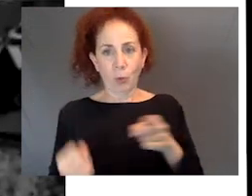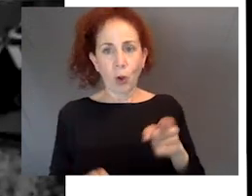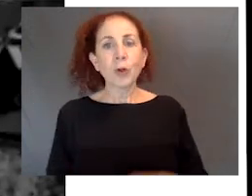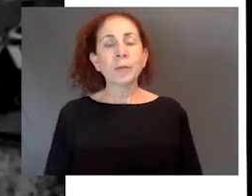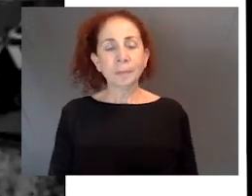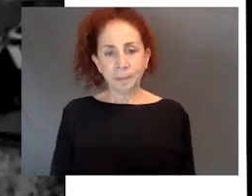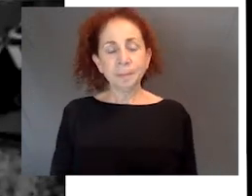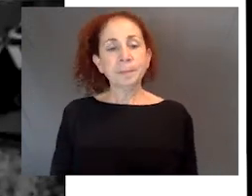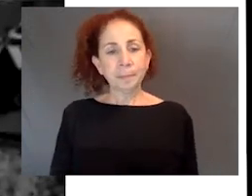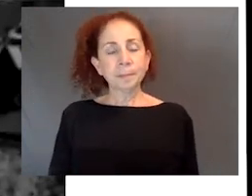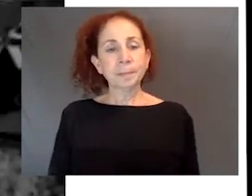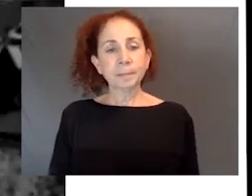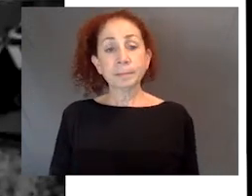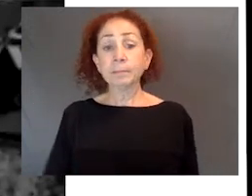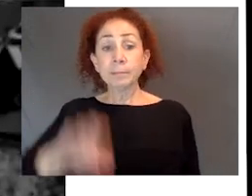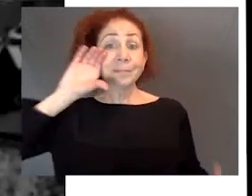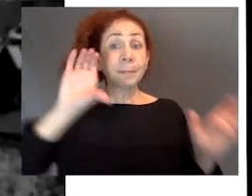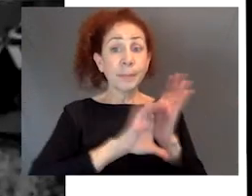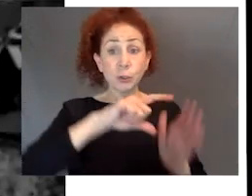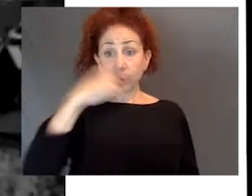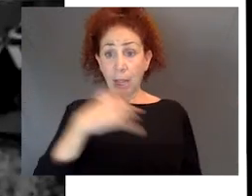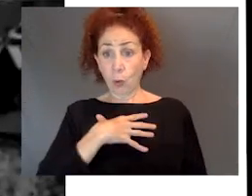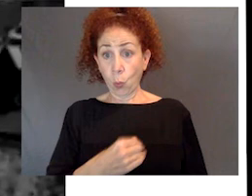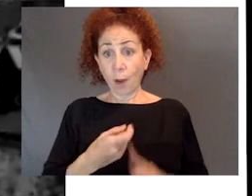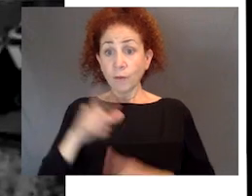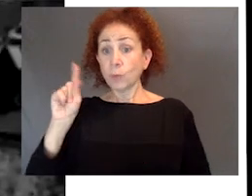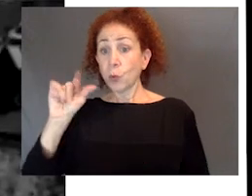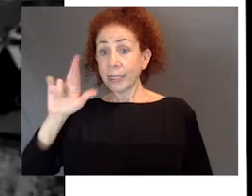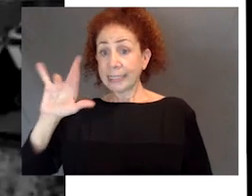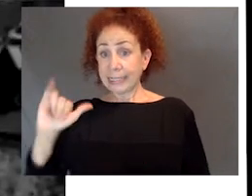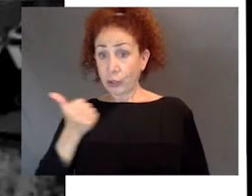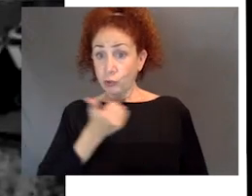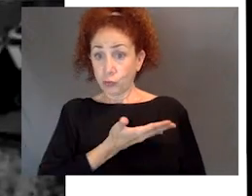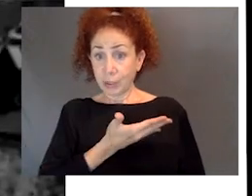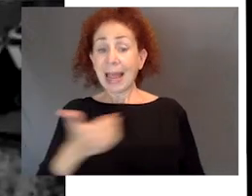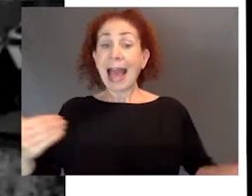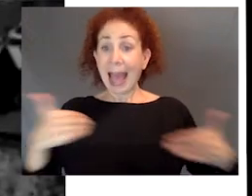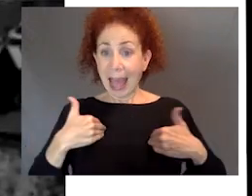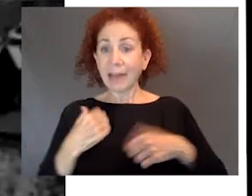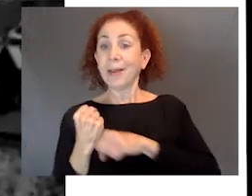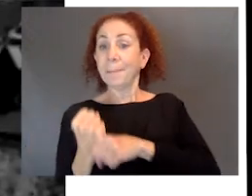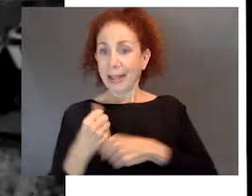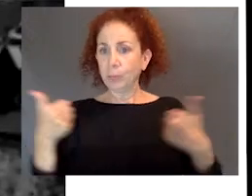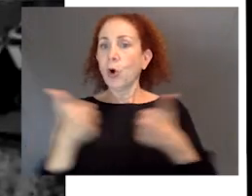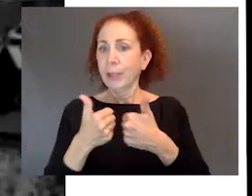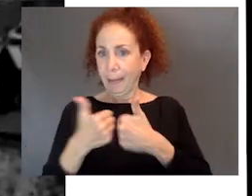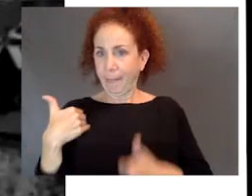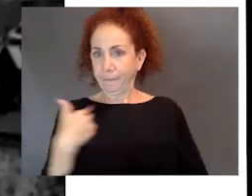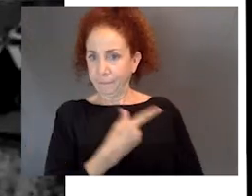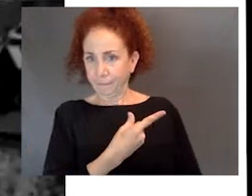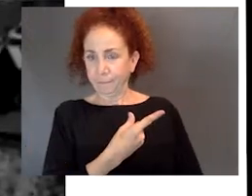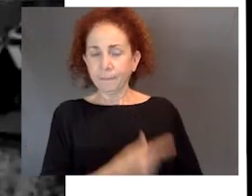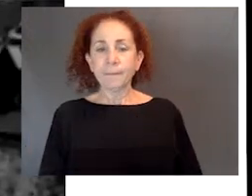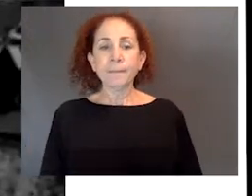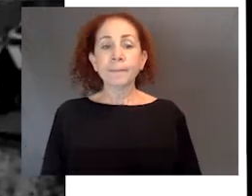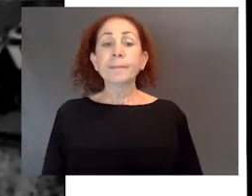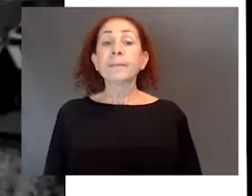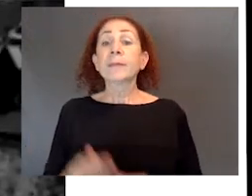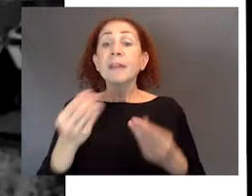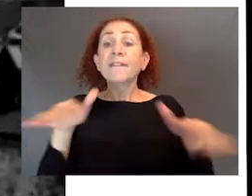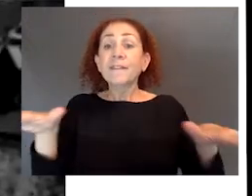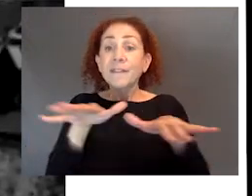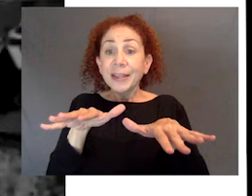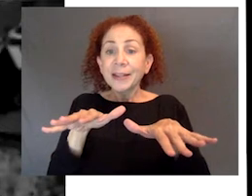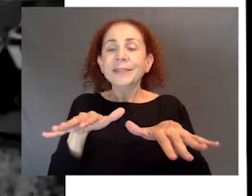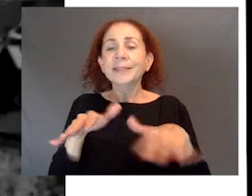baseball. In this black and white picture from the 20th century, there is a baseball game in progress. The field is